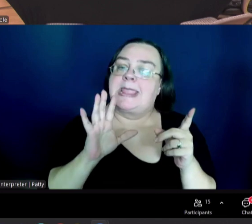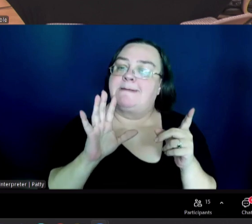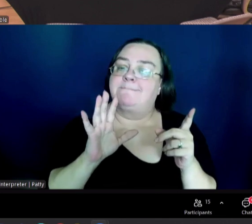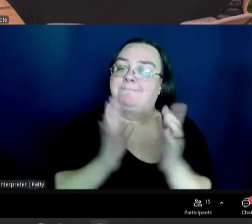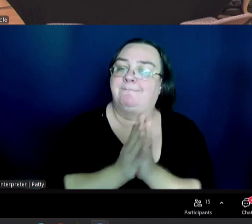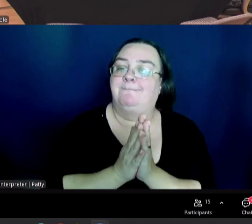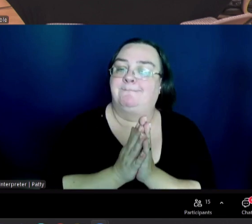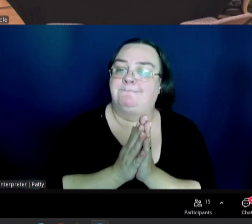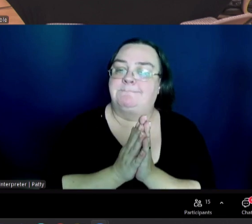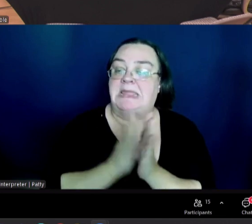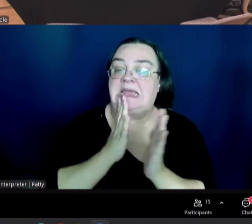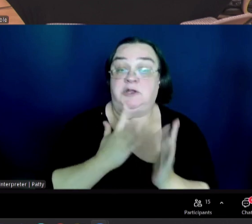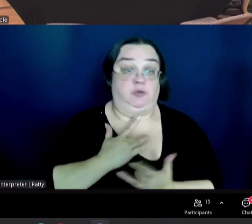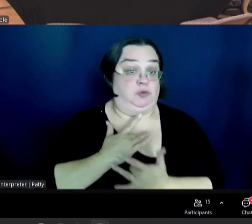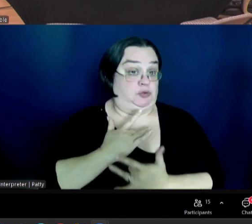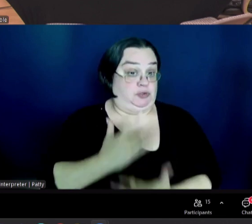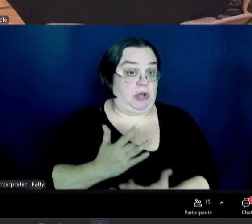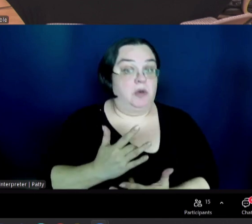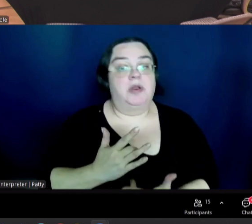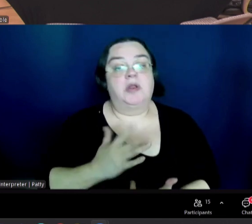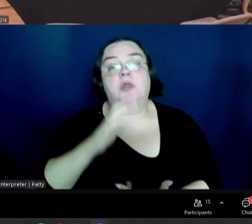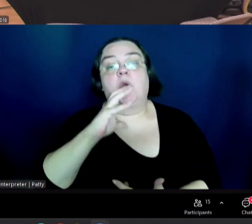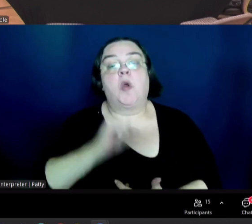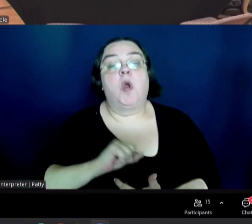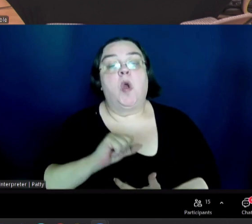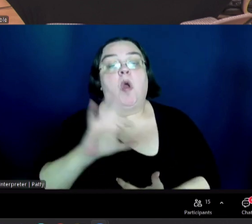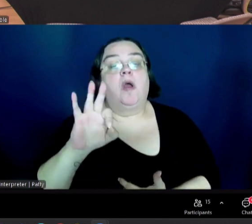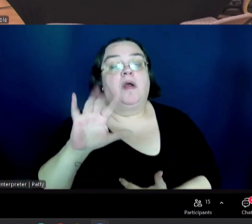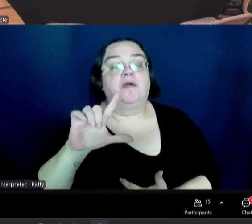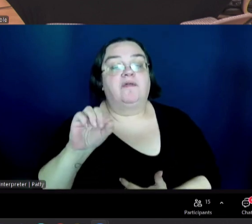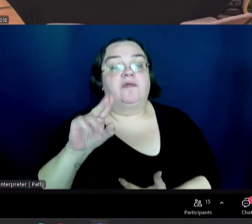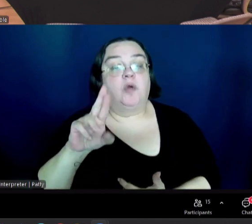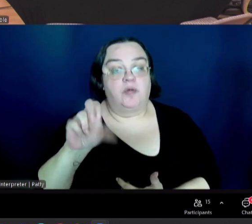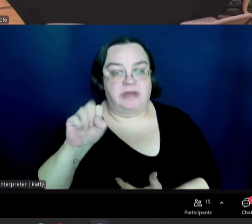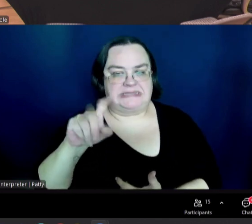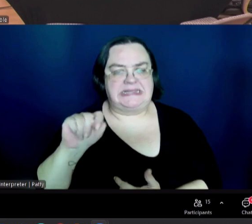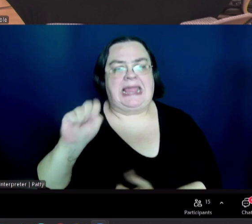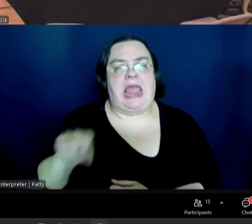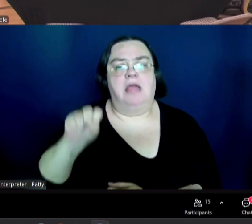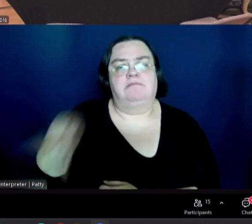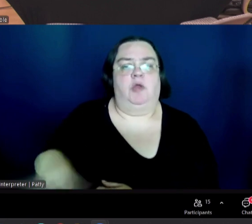So generally, the old fluorescents can go into the regular trash.